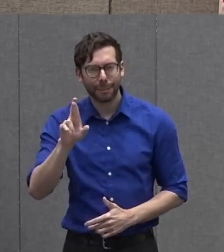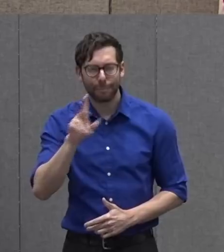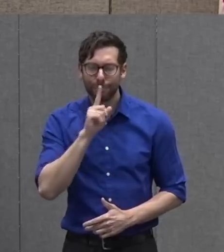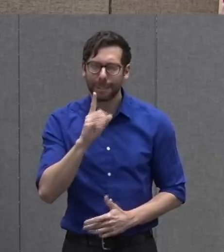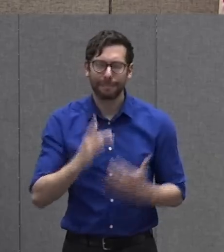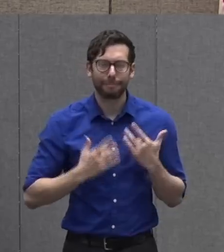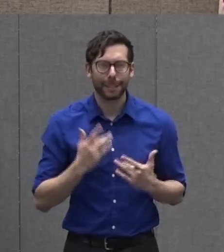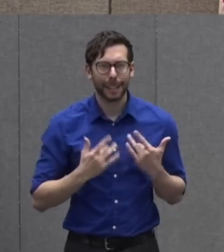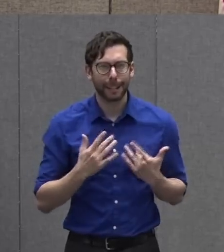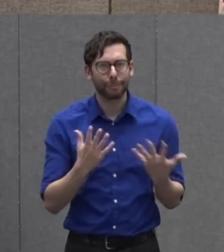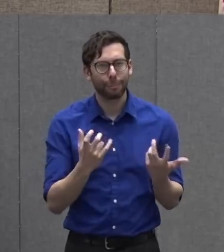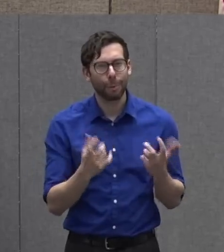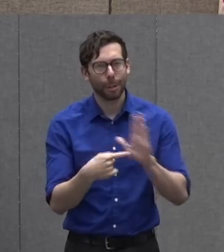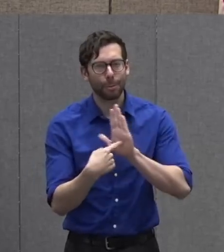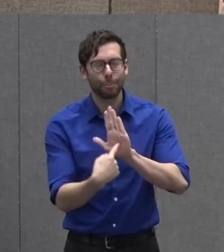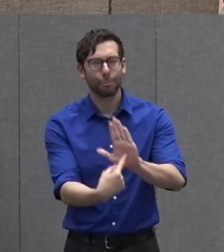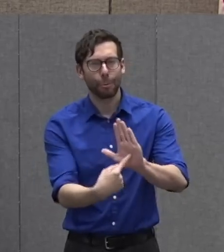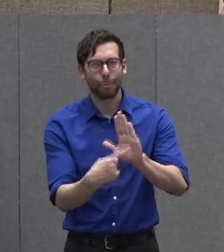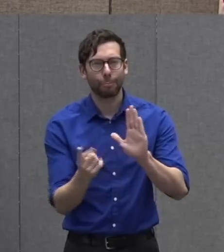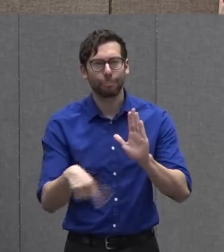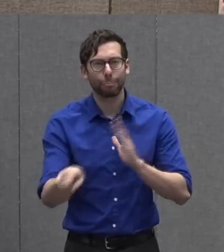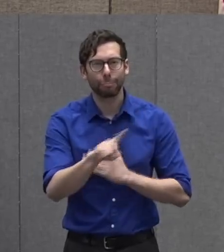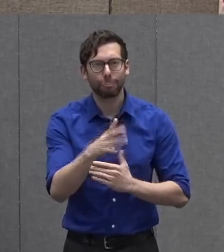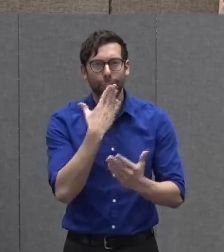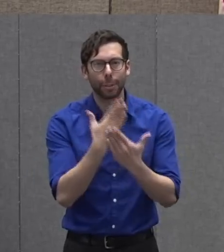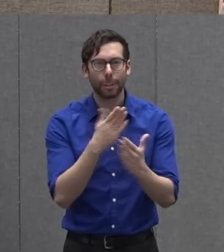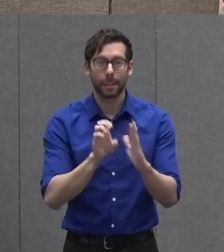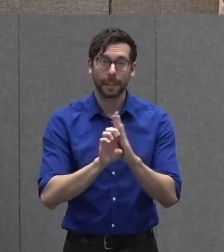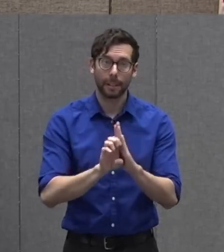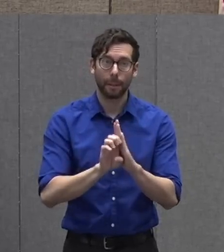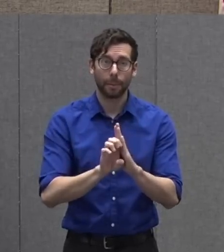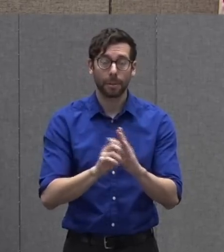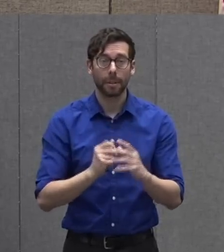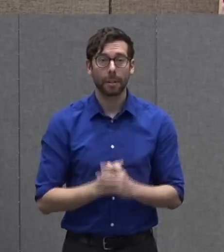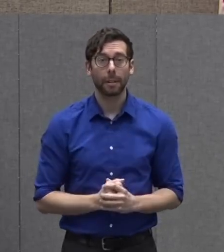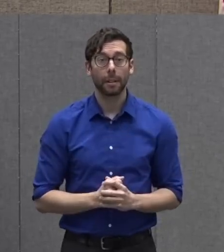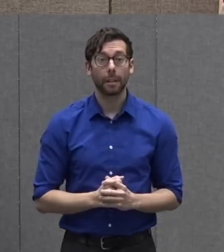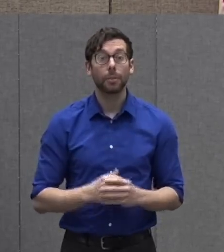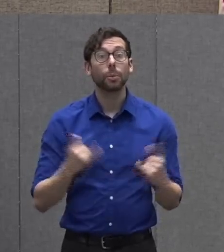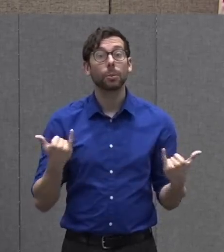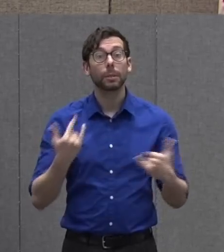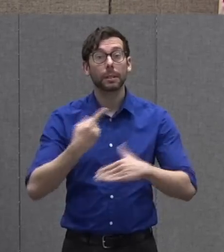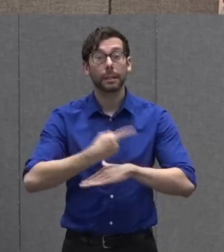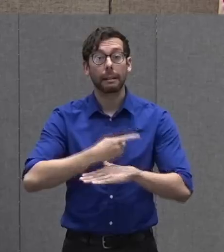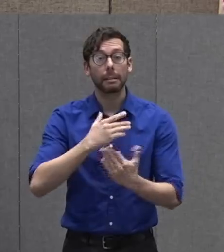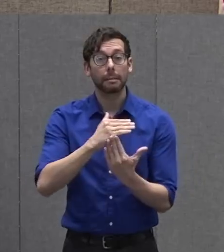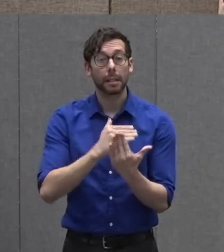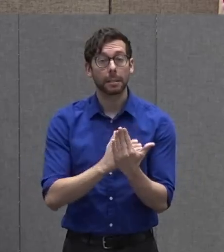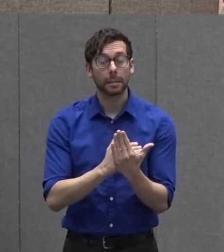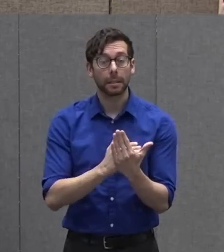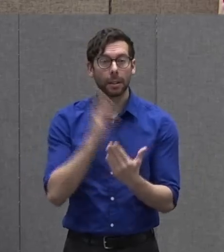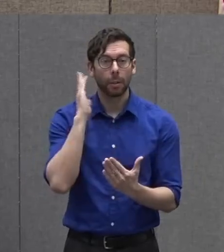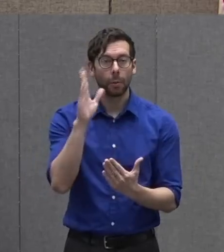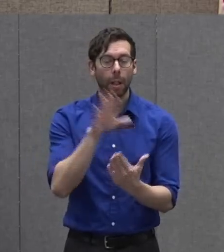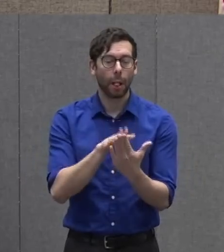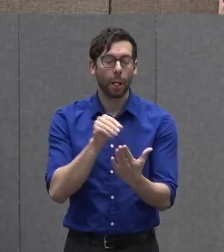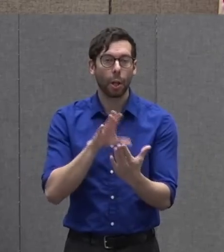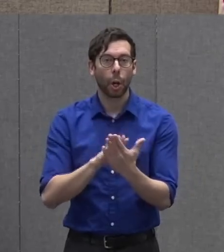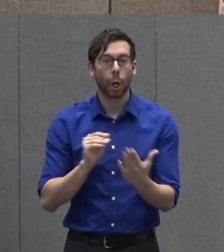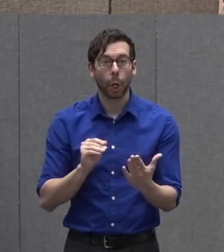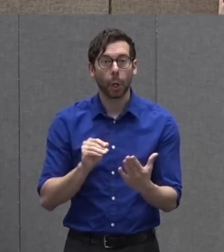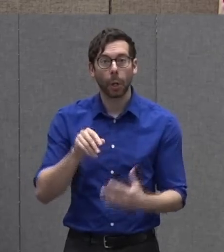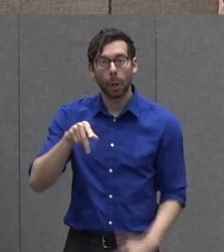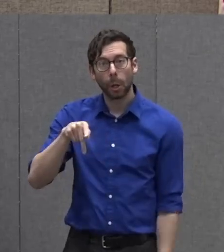I had a good example to show you. So for today's lesson, we are going to focus on pushes and